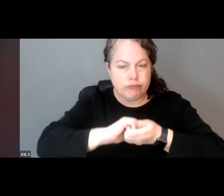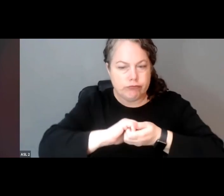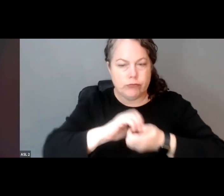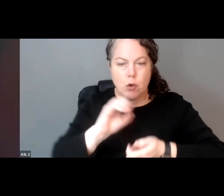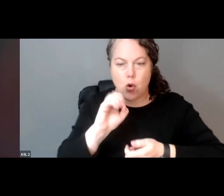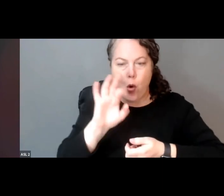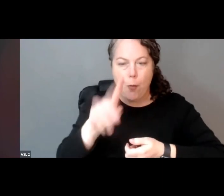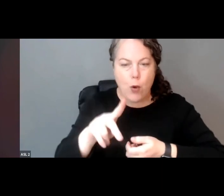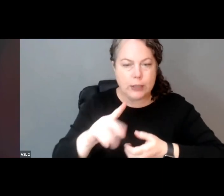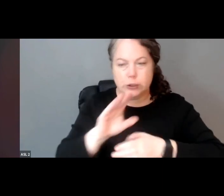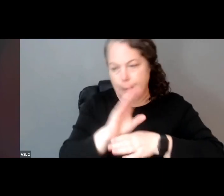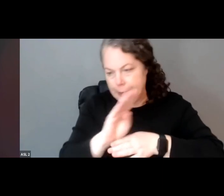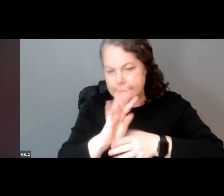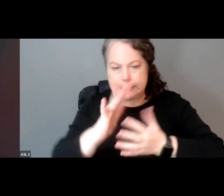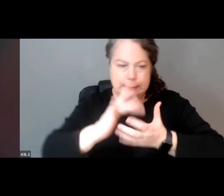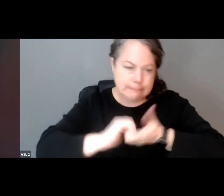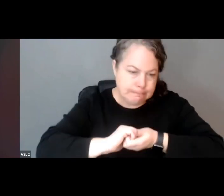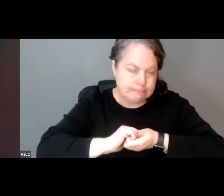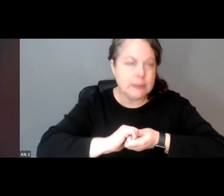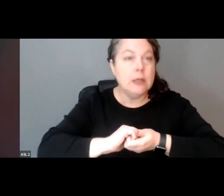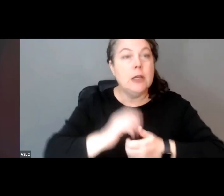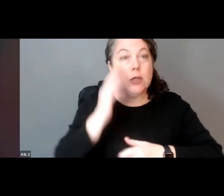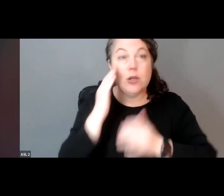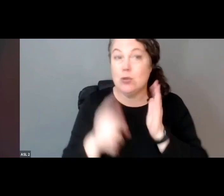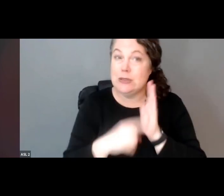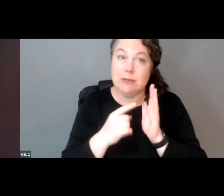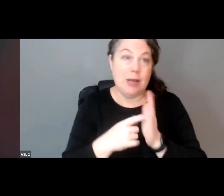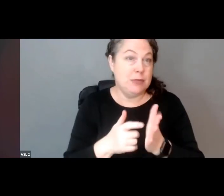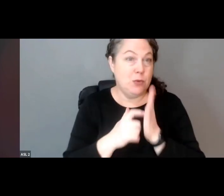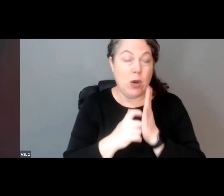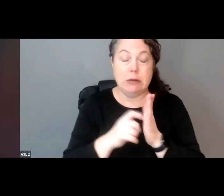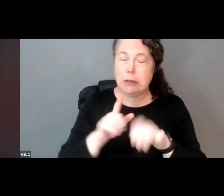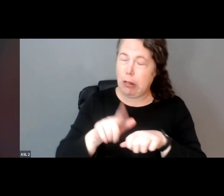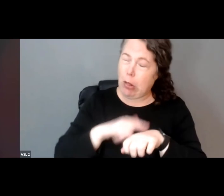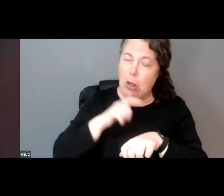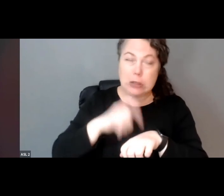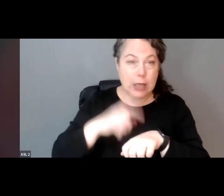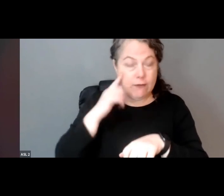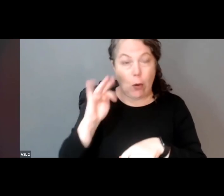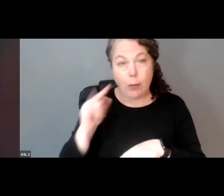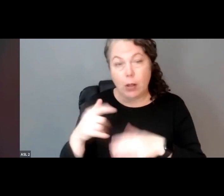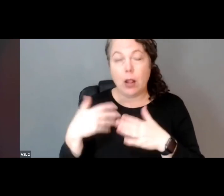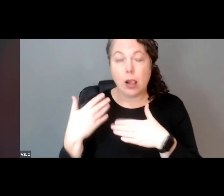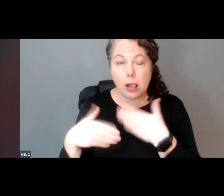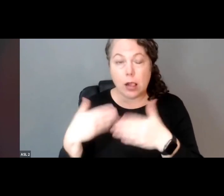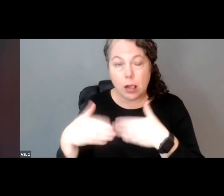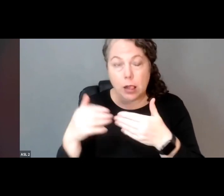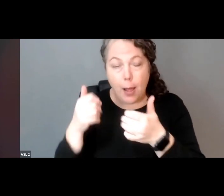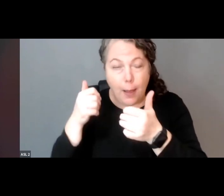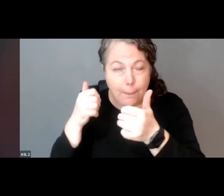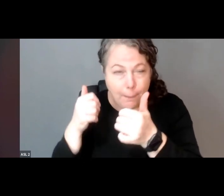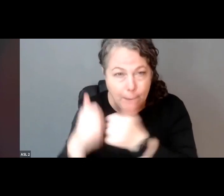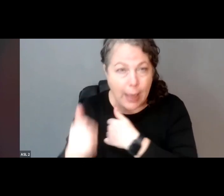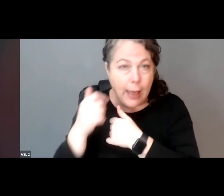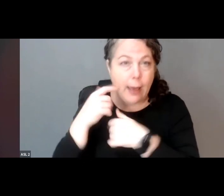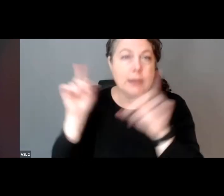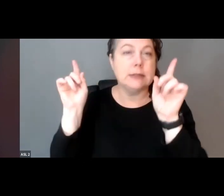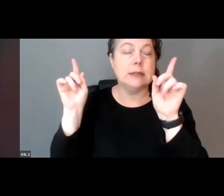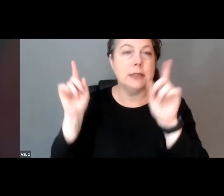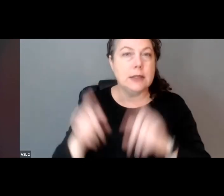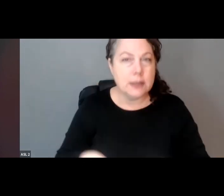Because we know sometimes it can take a long time to pass a bill, it can take a long time for a rulemaking.